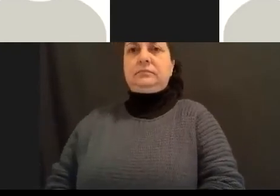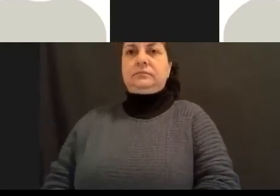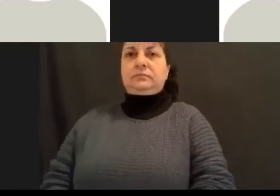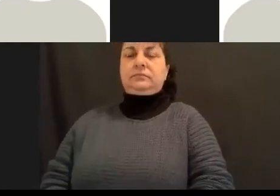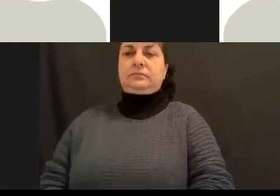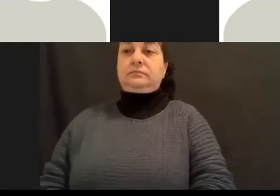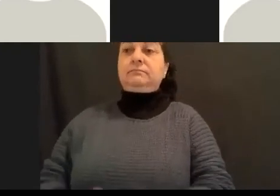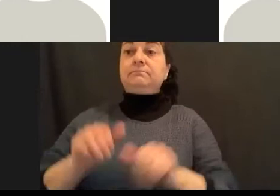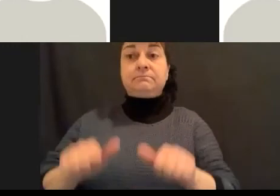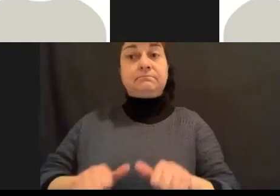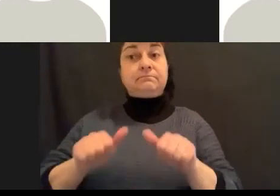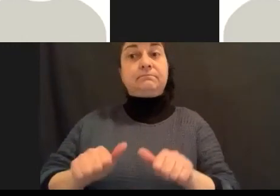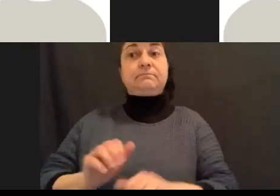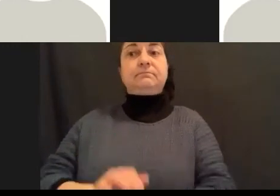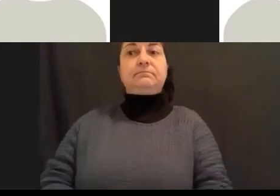Okay.